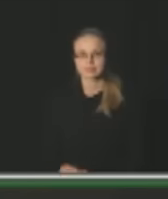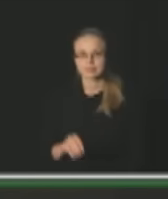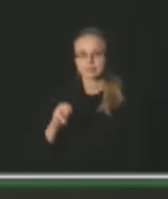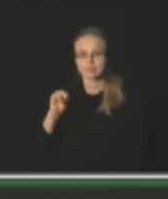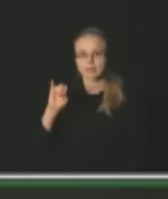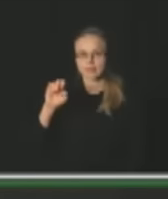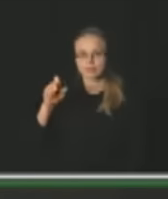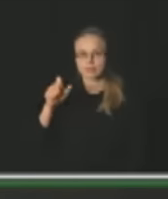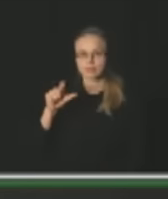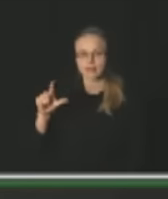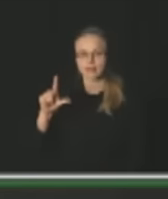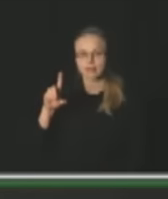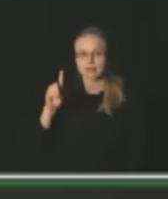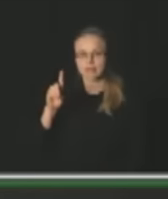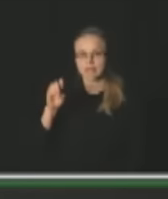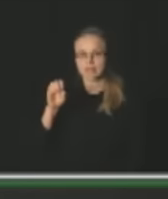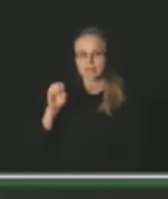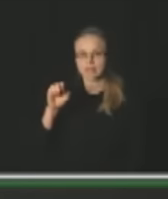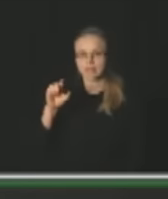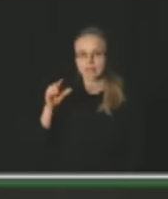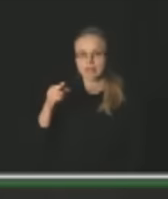Michael Delgadillo.